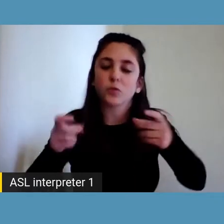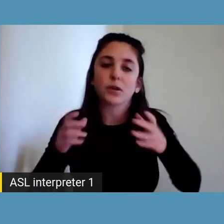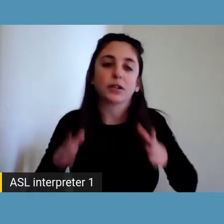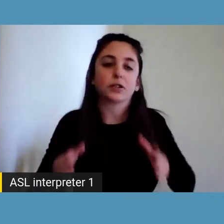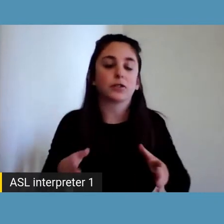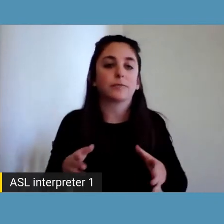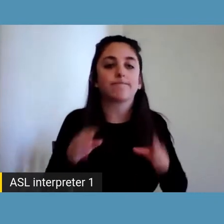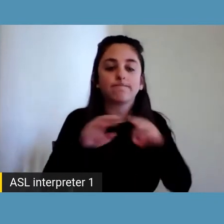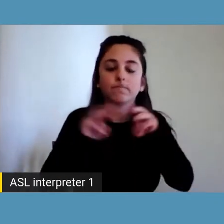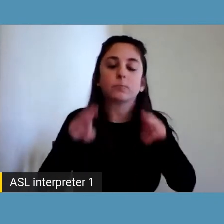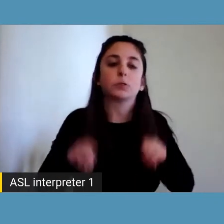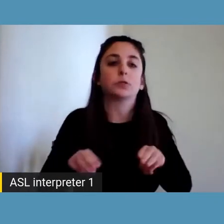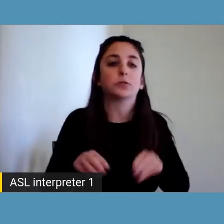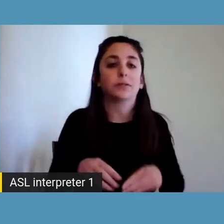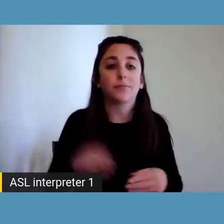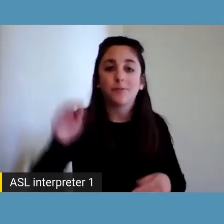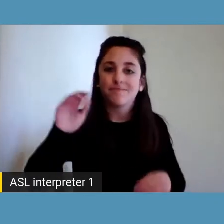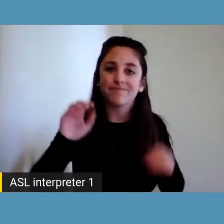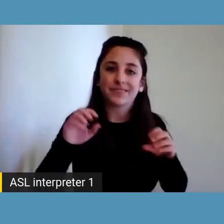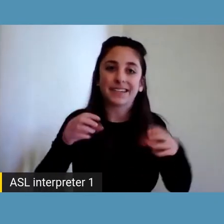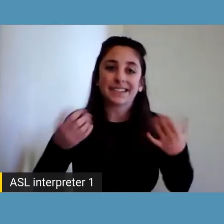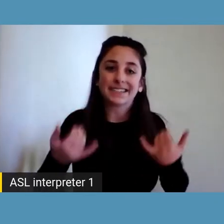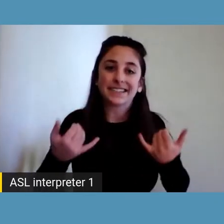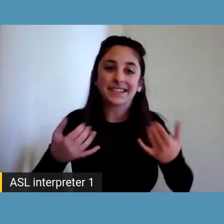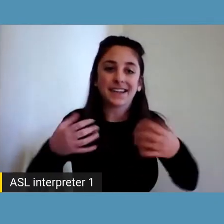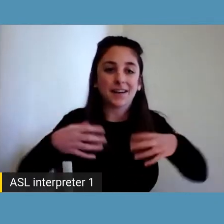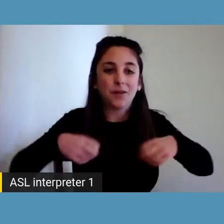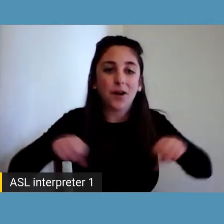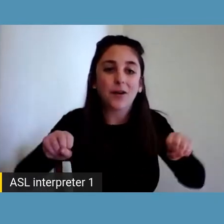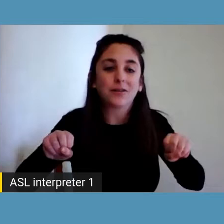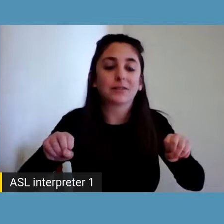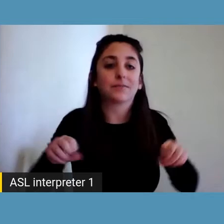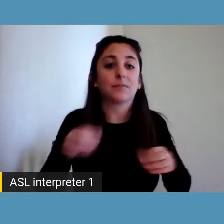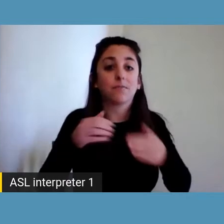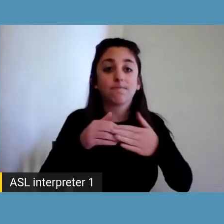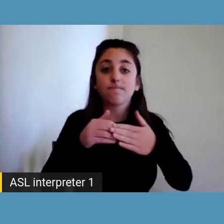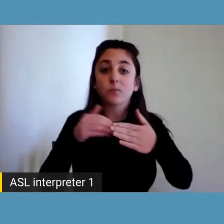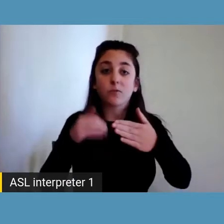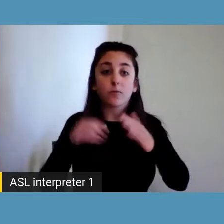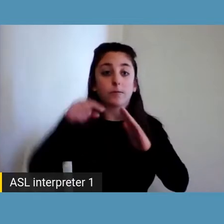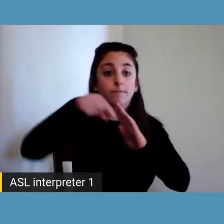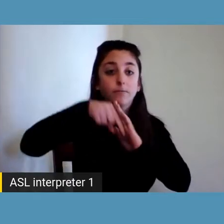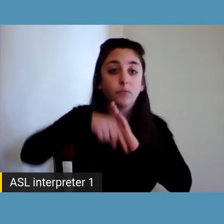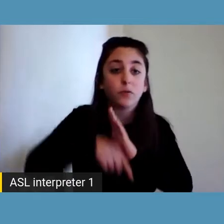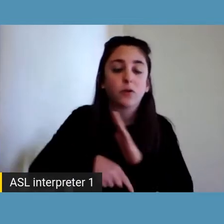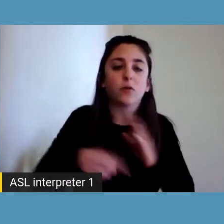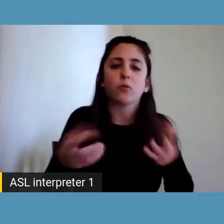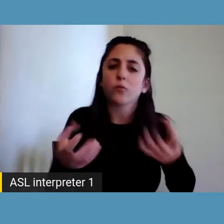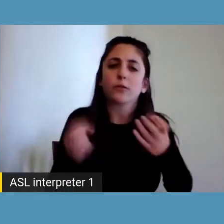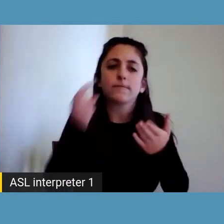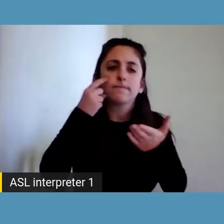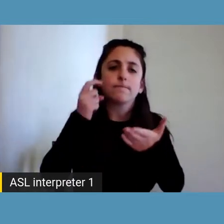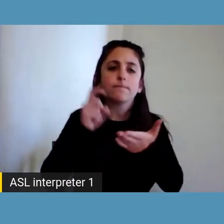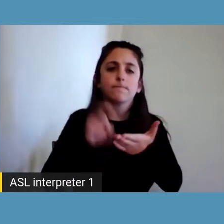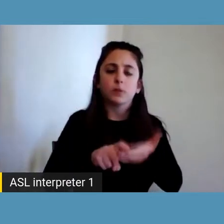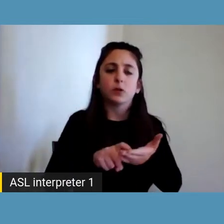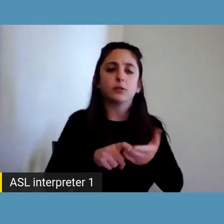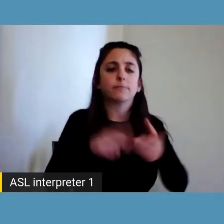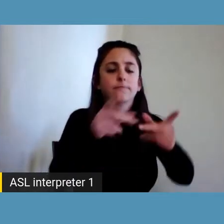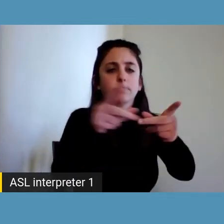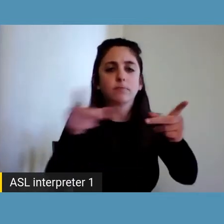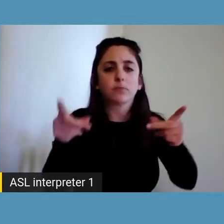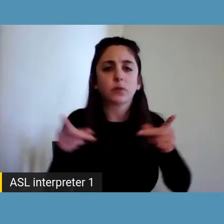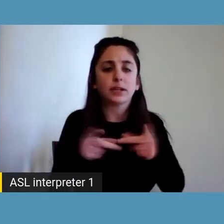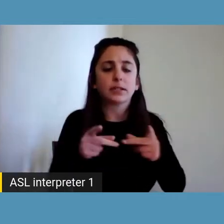host for this final module of the series. Before you get started, I'd like to acknowledge the places in which we gather. In this era